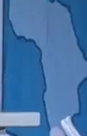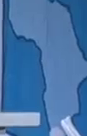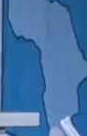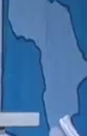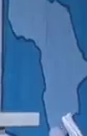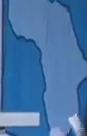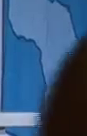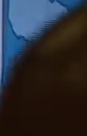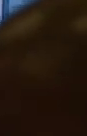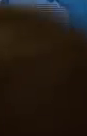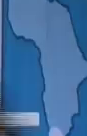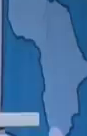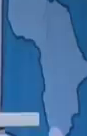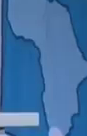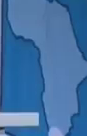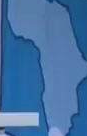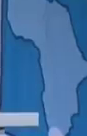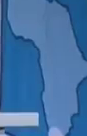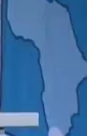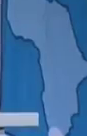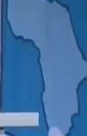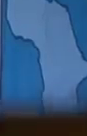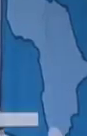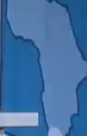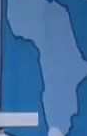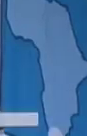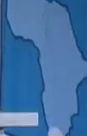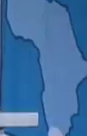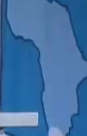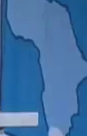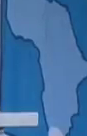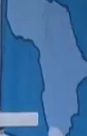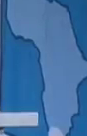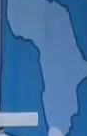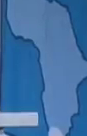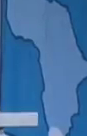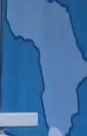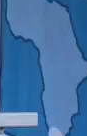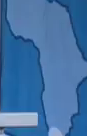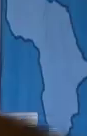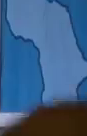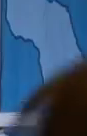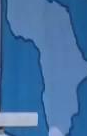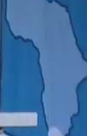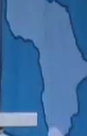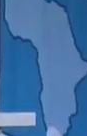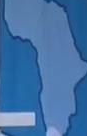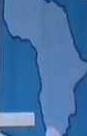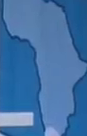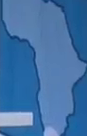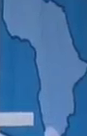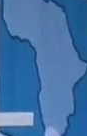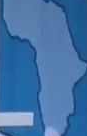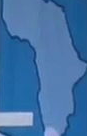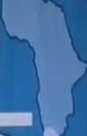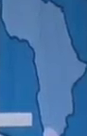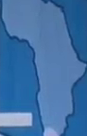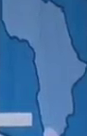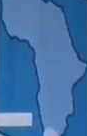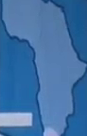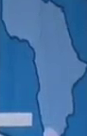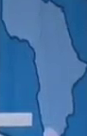Colin back in and give us an update with regards to the IEC Centre in Maiking. That was Colin Lemawane at the IEC Centre in Maiking. Folks, that's how